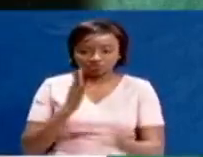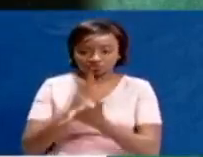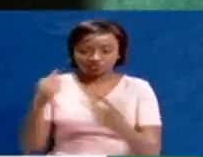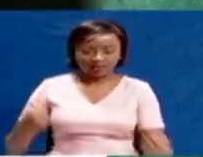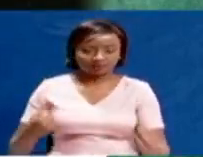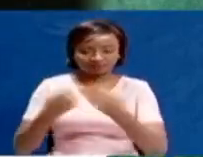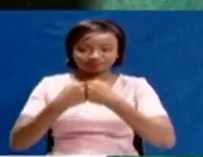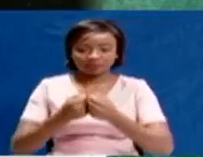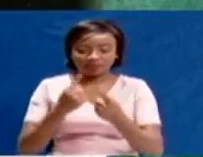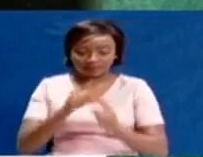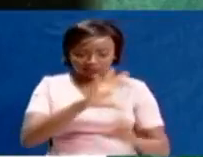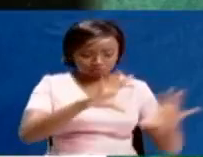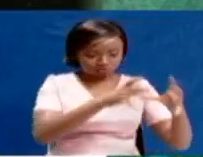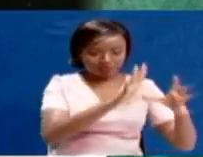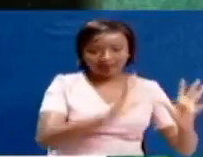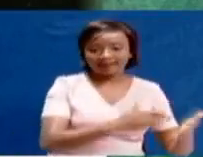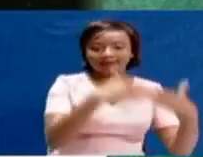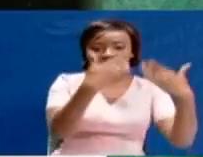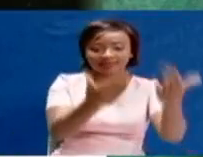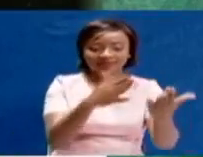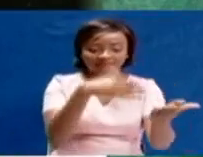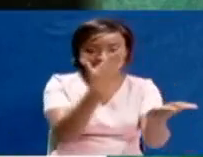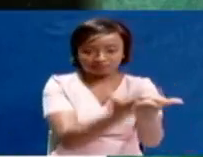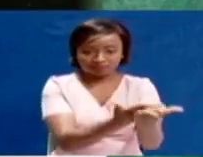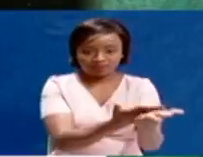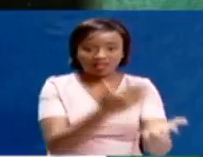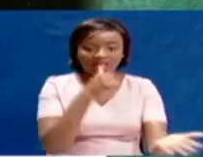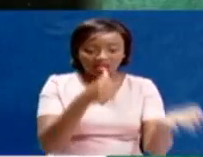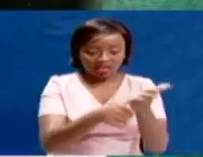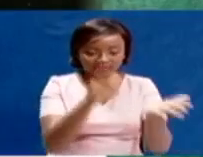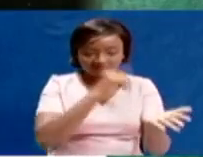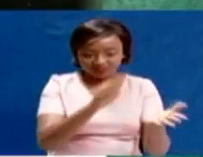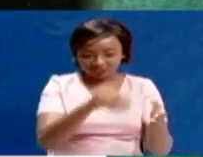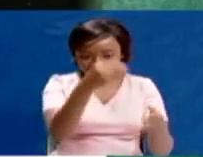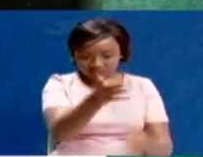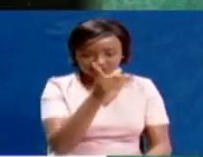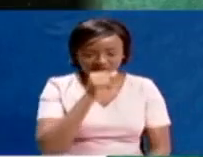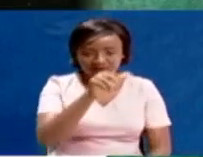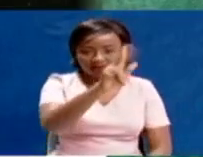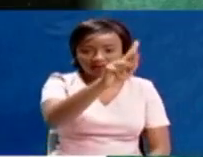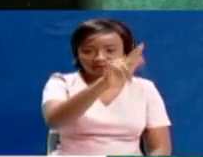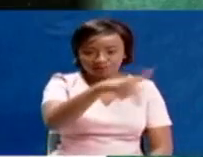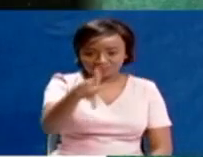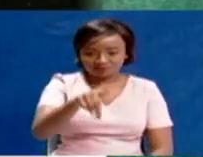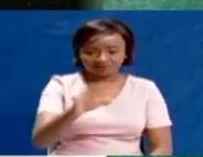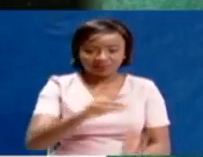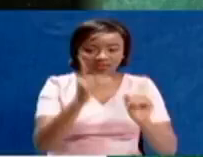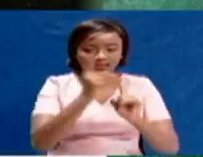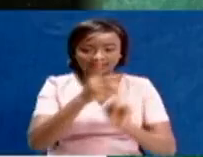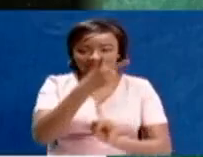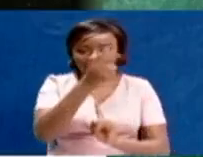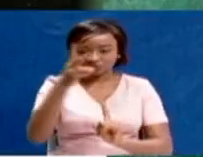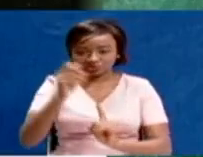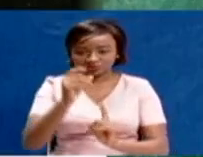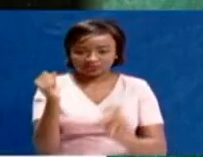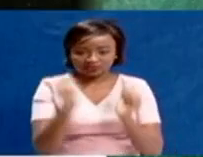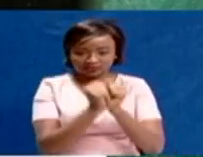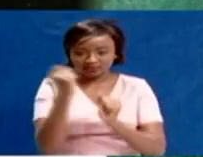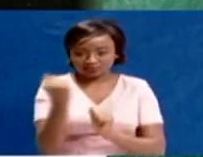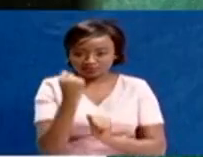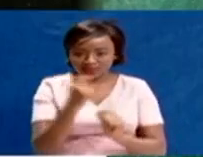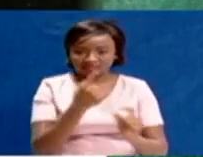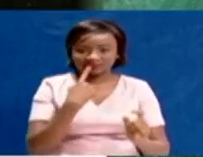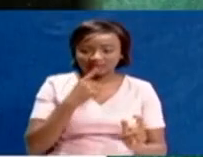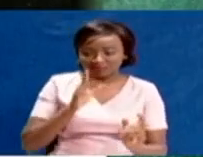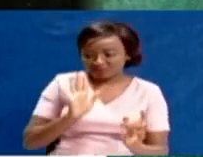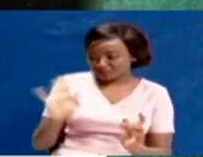Simiyu wing presented to the Registrar of Political Parties a letter dated 10th of May 2020 addressed to Senator Moses